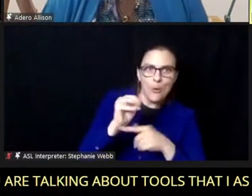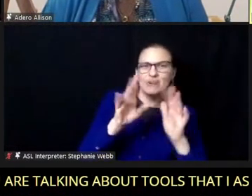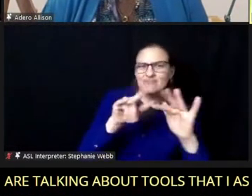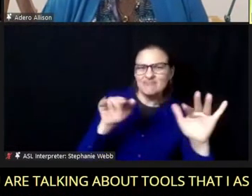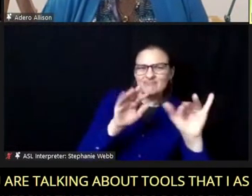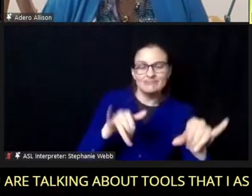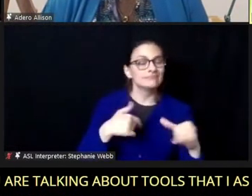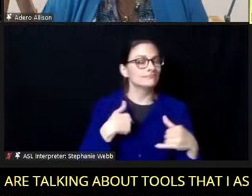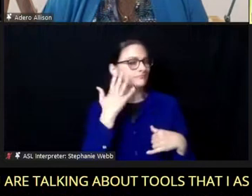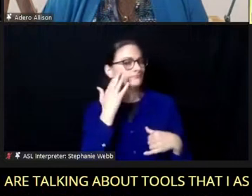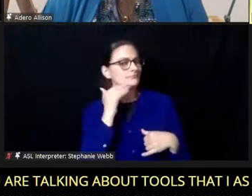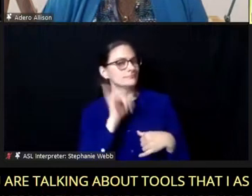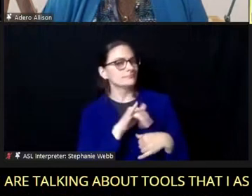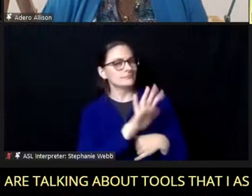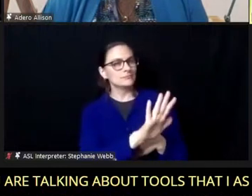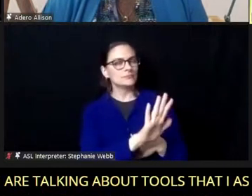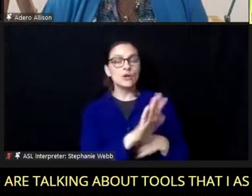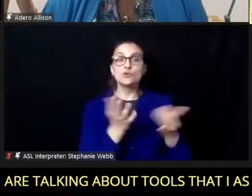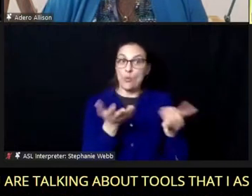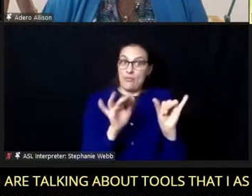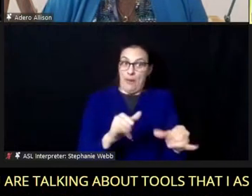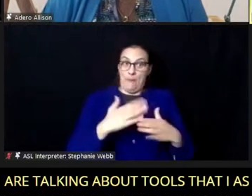of customers are not gonna know what that is.